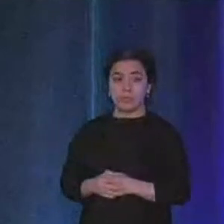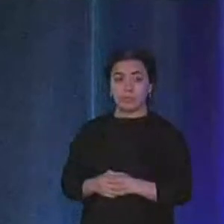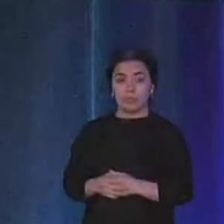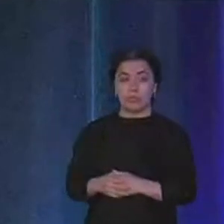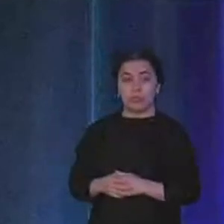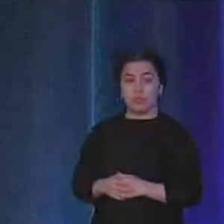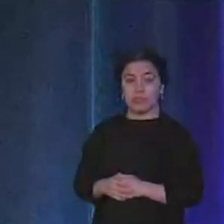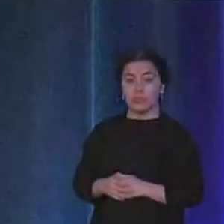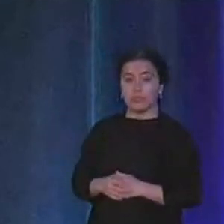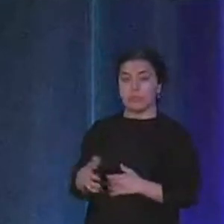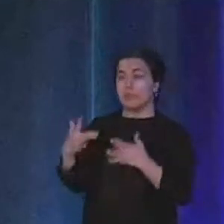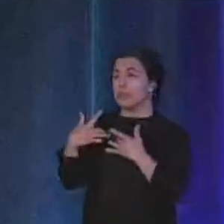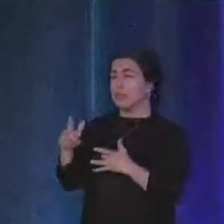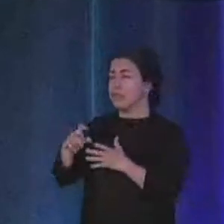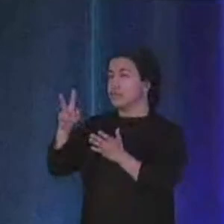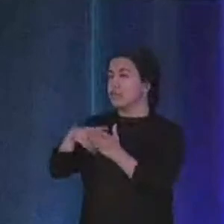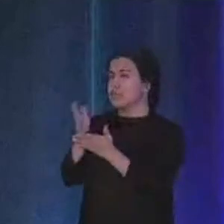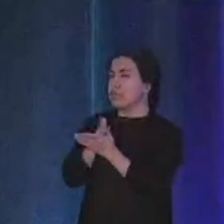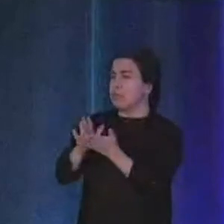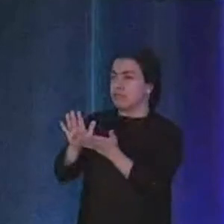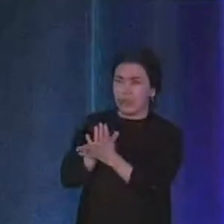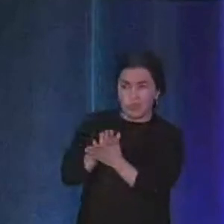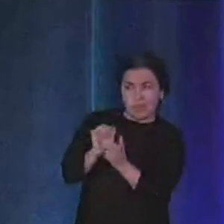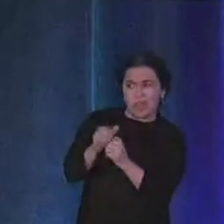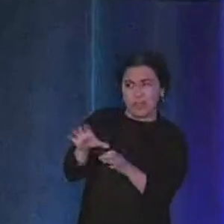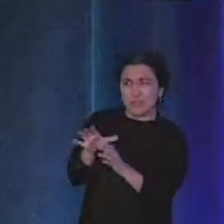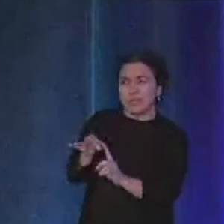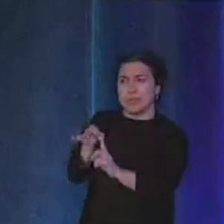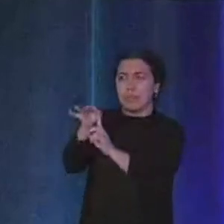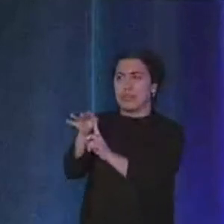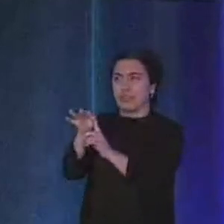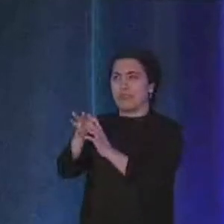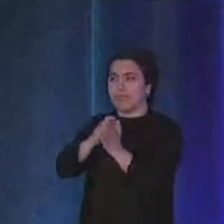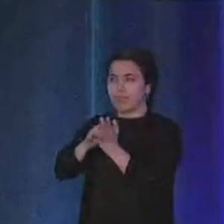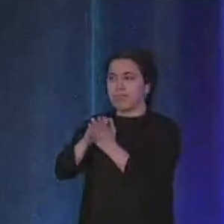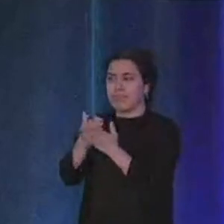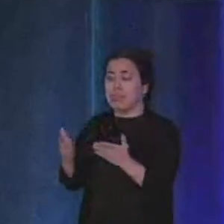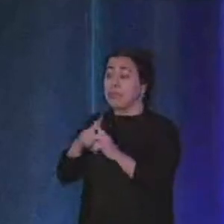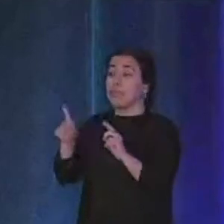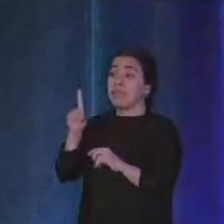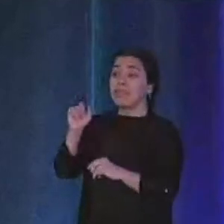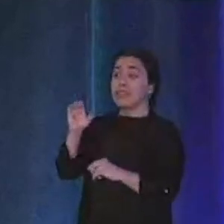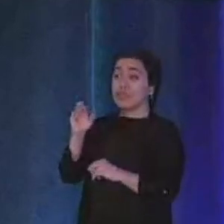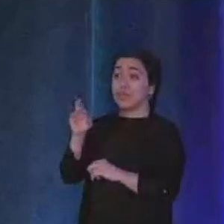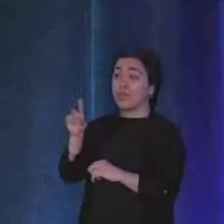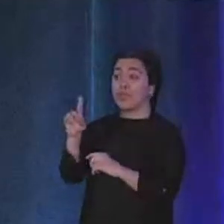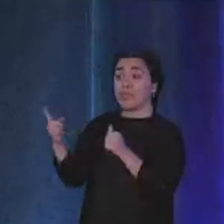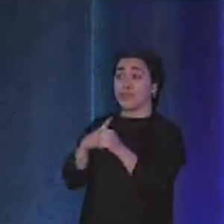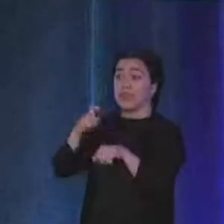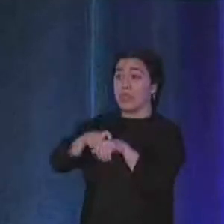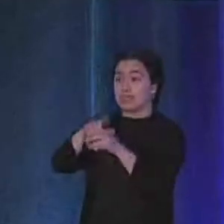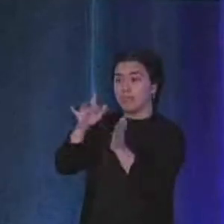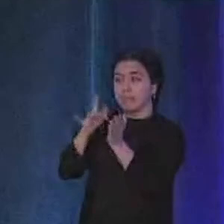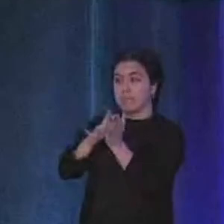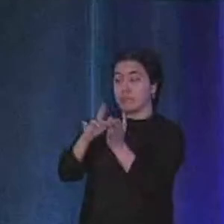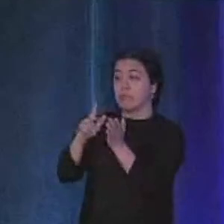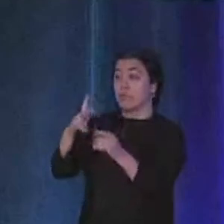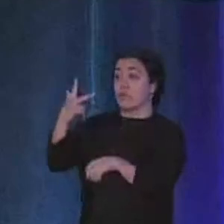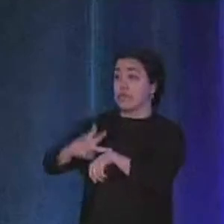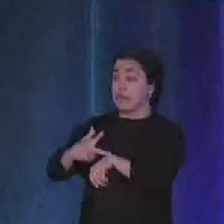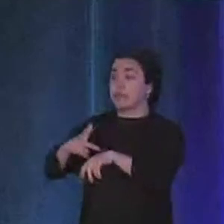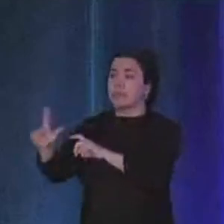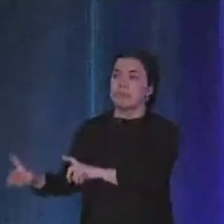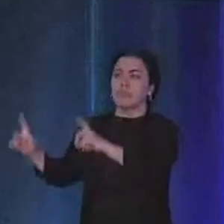you have to read some docs to figure out how to do special keyboard stuff. In Discord, the first time you hit tab like 3 times, it has a pop-up and it's like, hey,